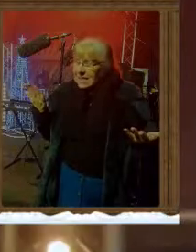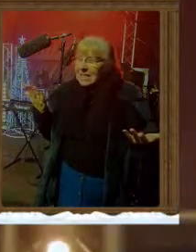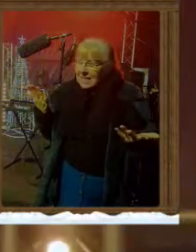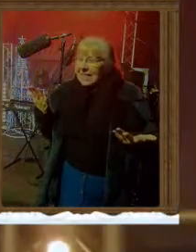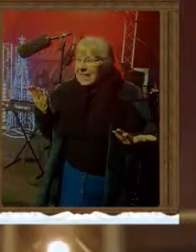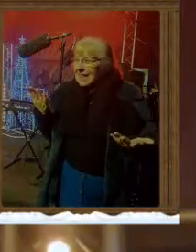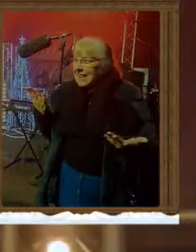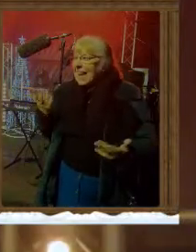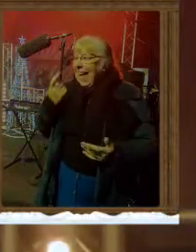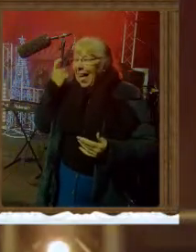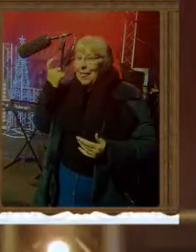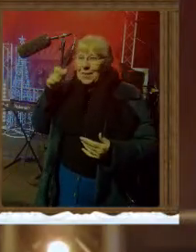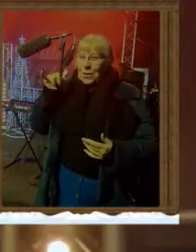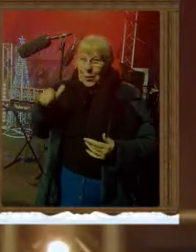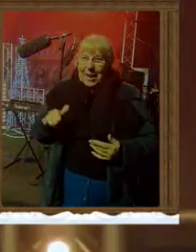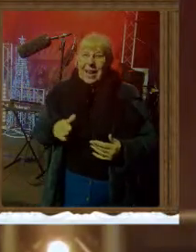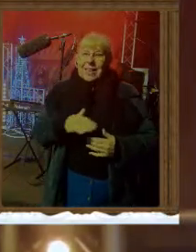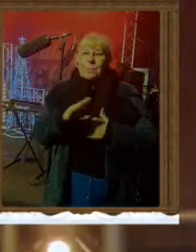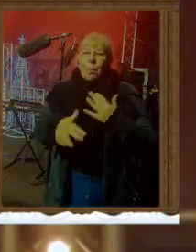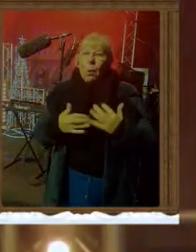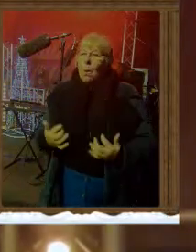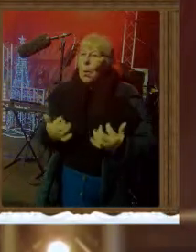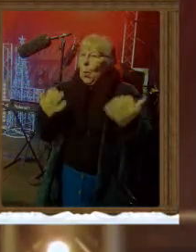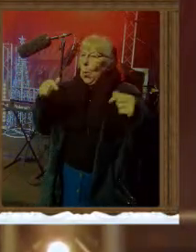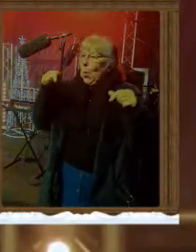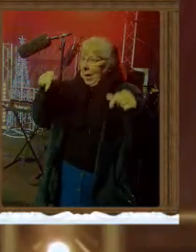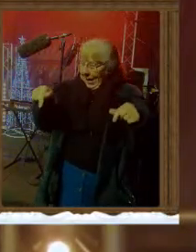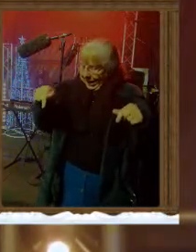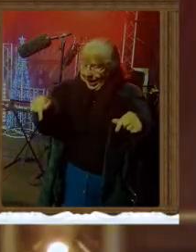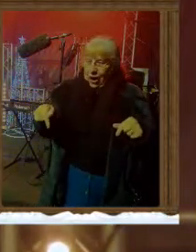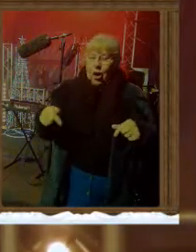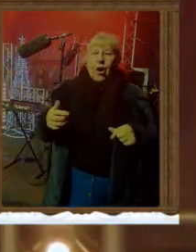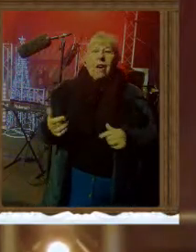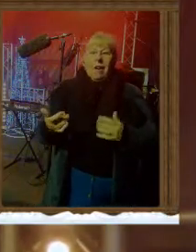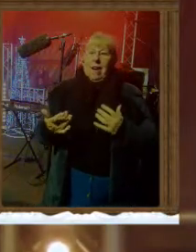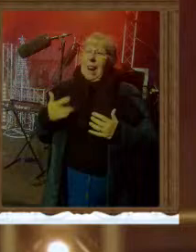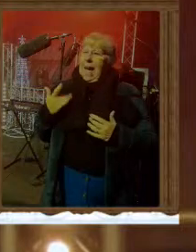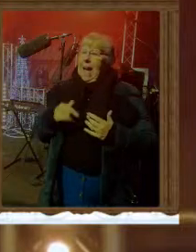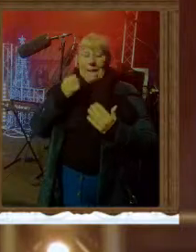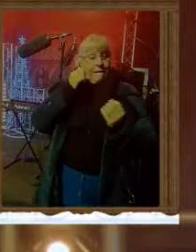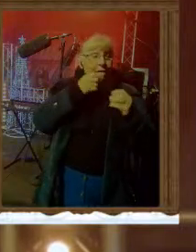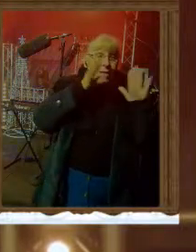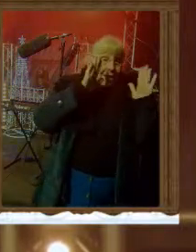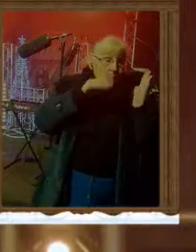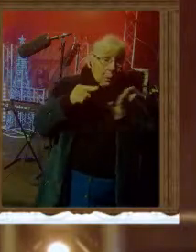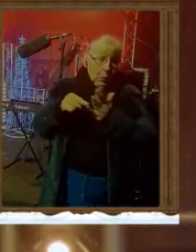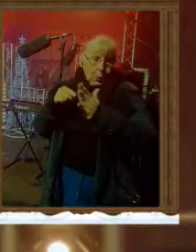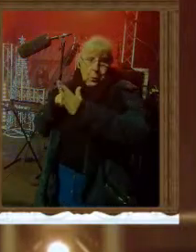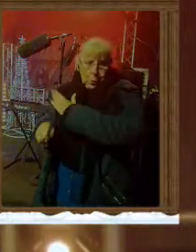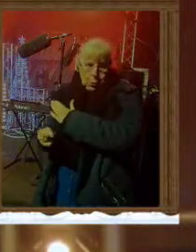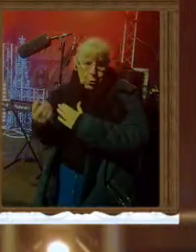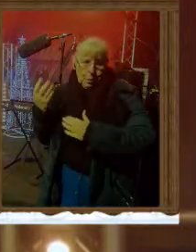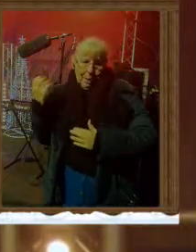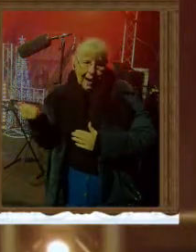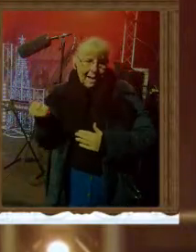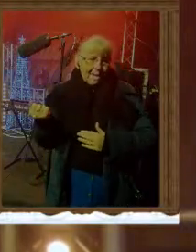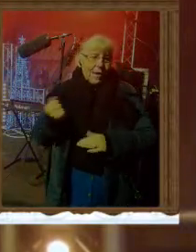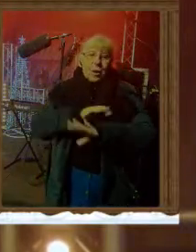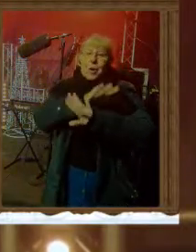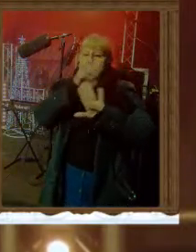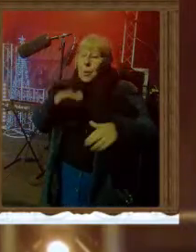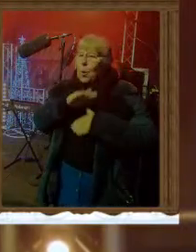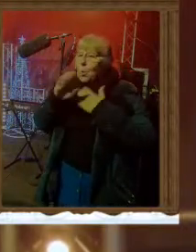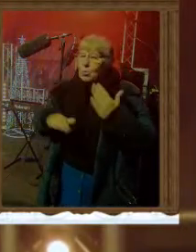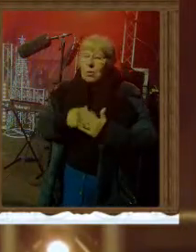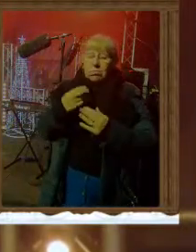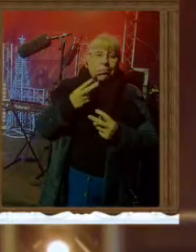so. Along with all these people here in the square tonight, we've also gone live on Facebook and YouTube. So hi to everybody wherever you're